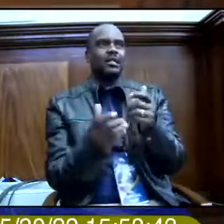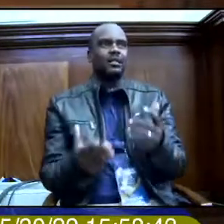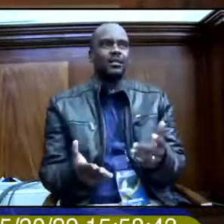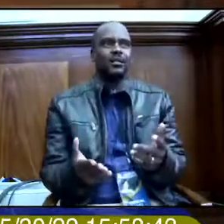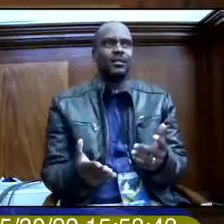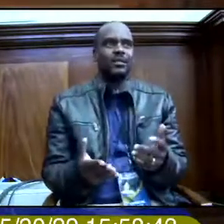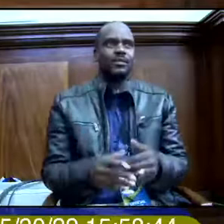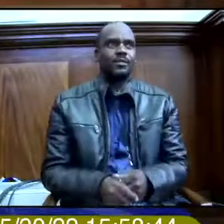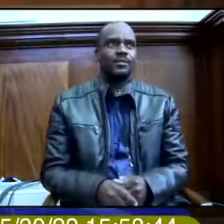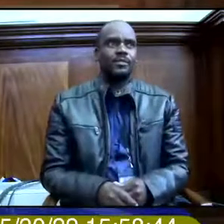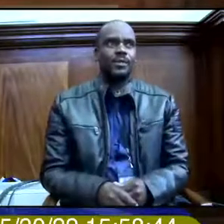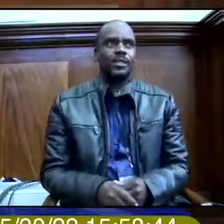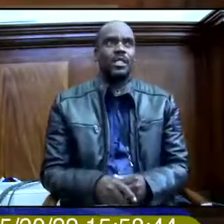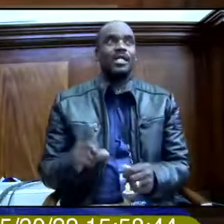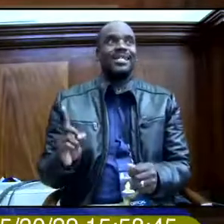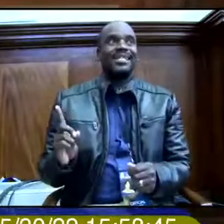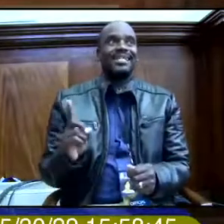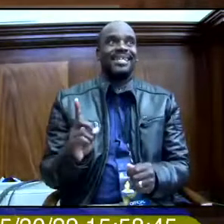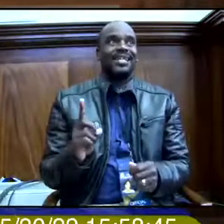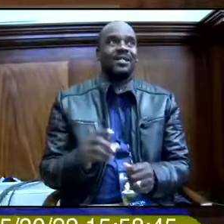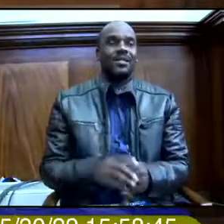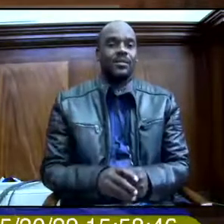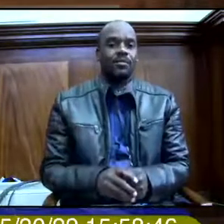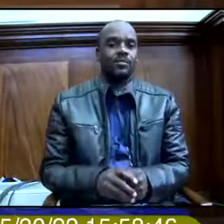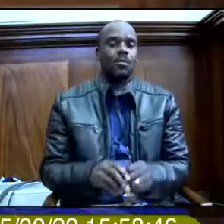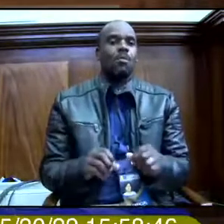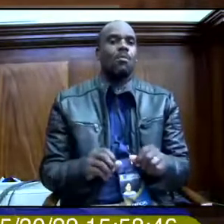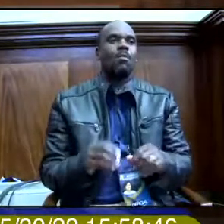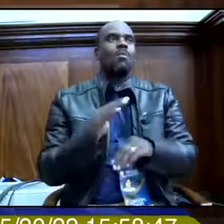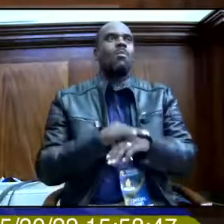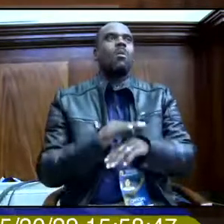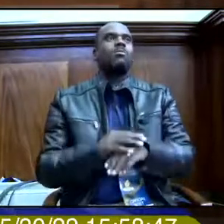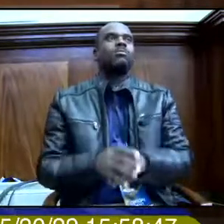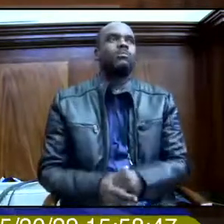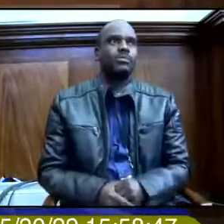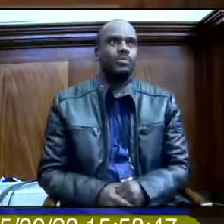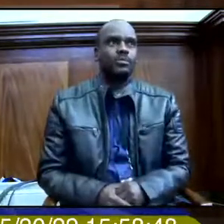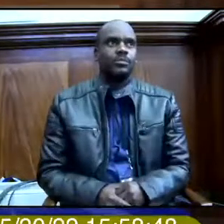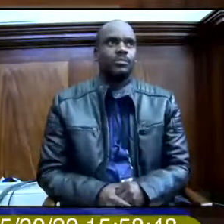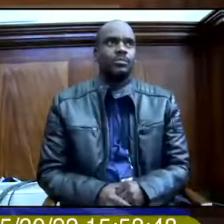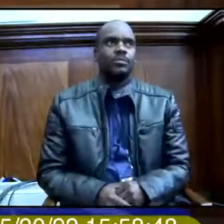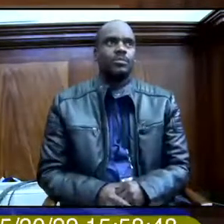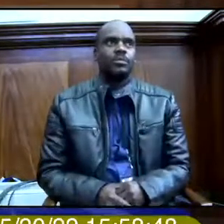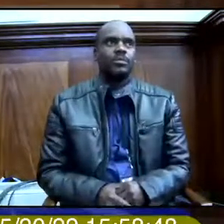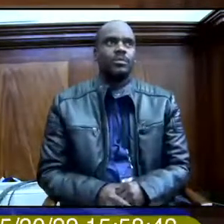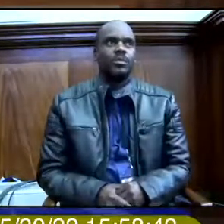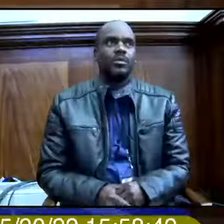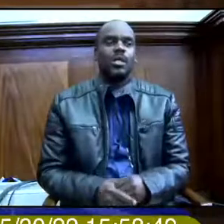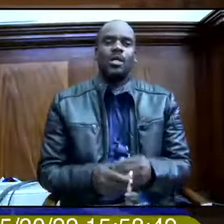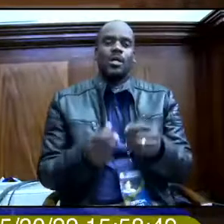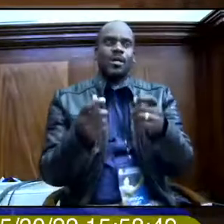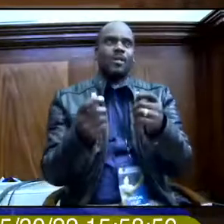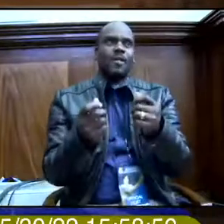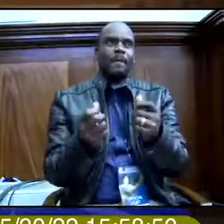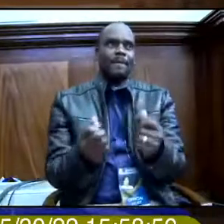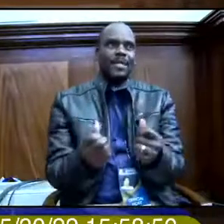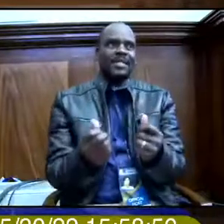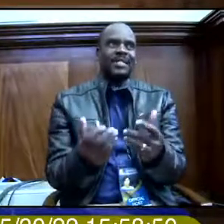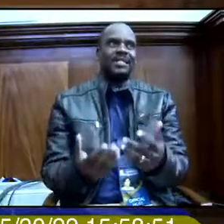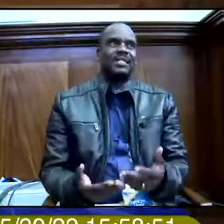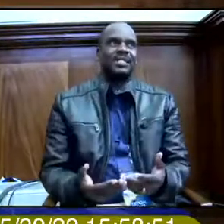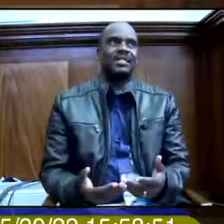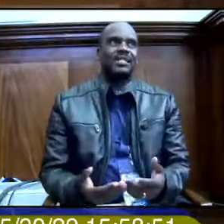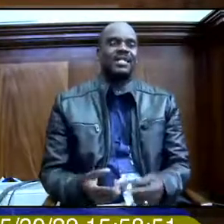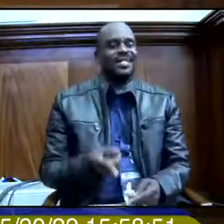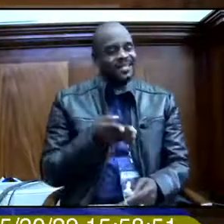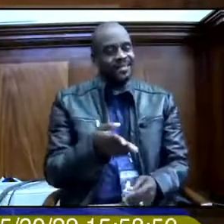trajectory it becomes a problem so that's why we are worried about that the budget cuts extreme